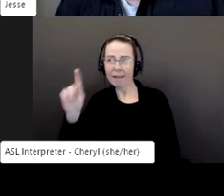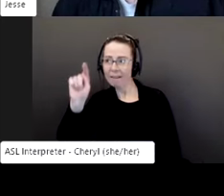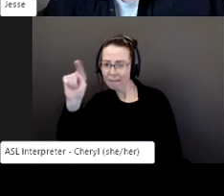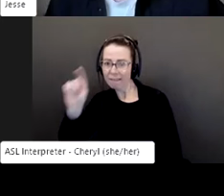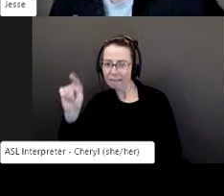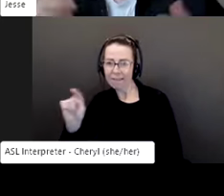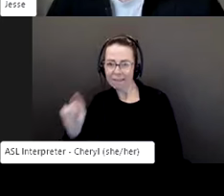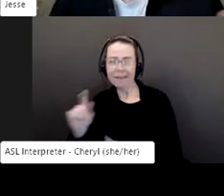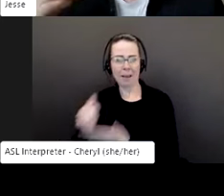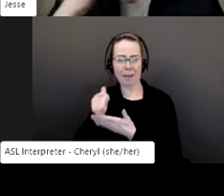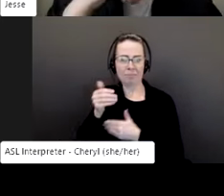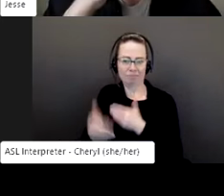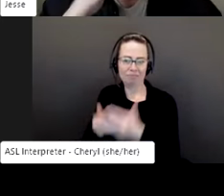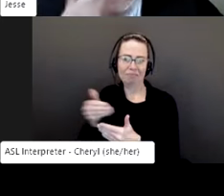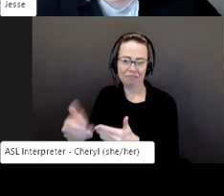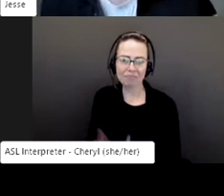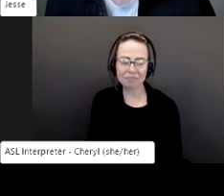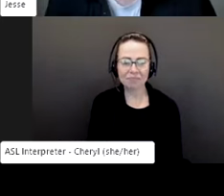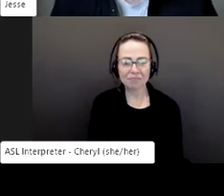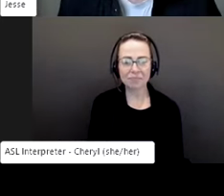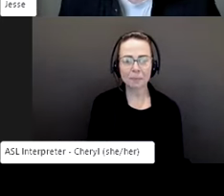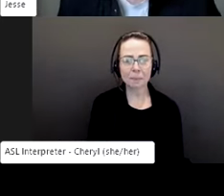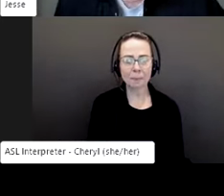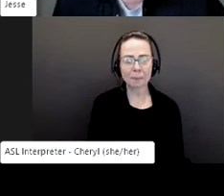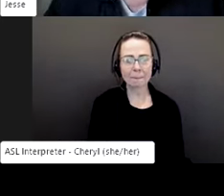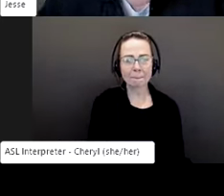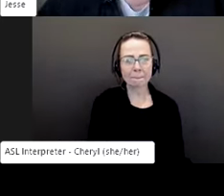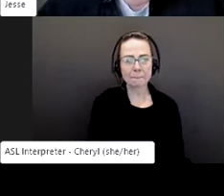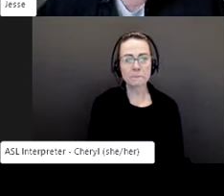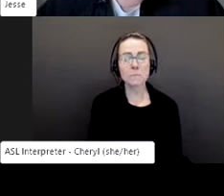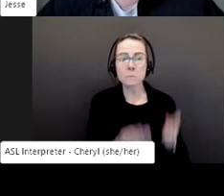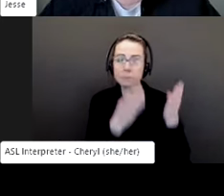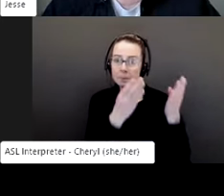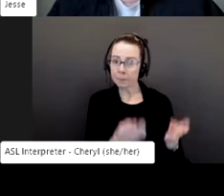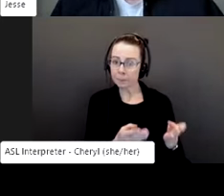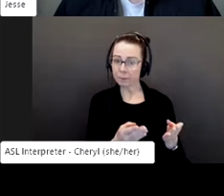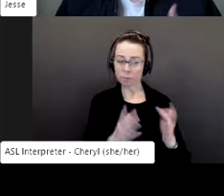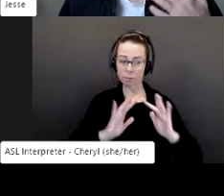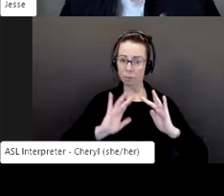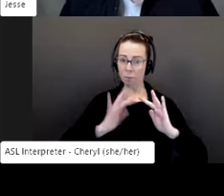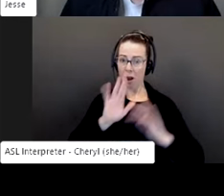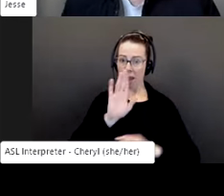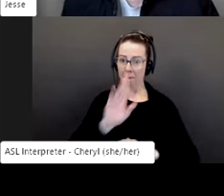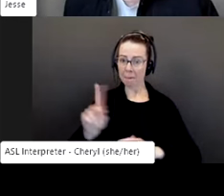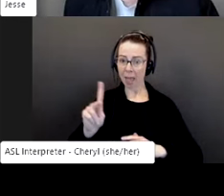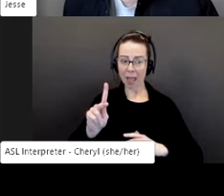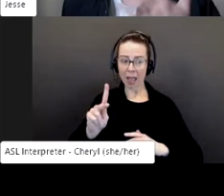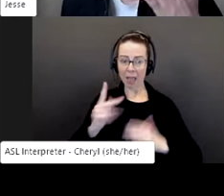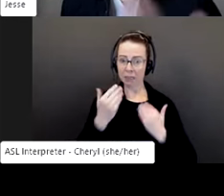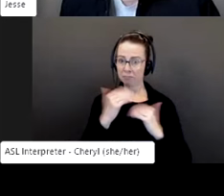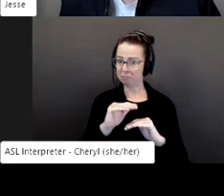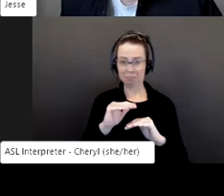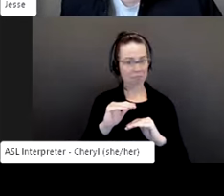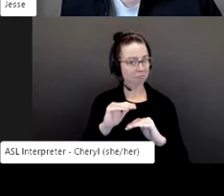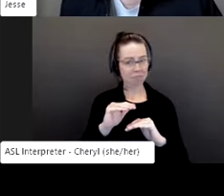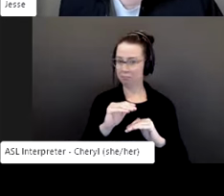started in terms of banking online. And there's a lot that you can do when you're online to control your finances in a